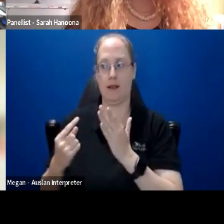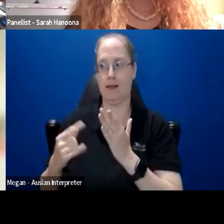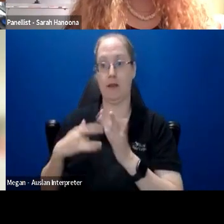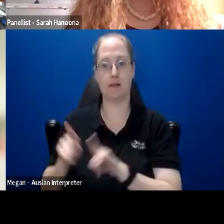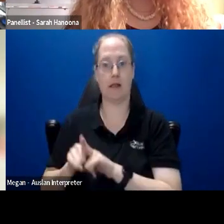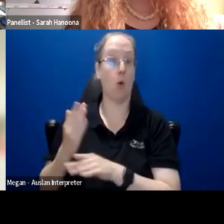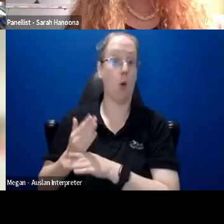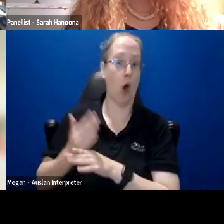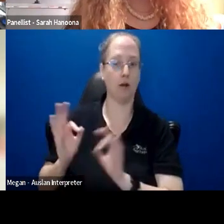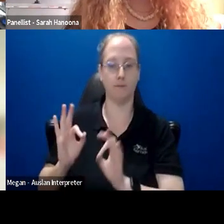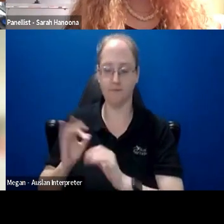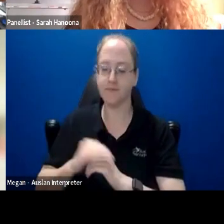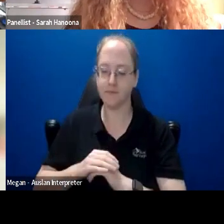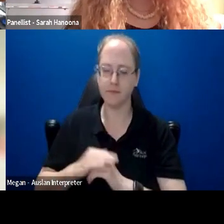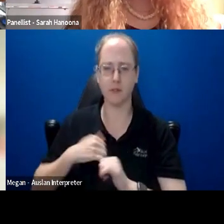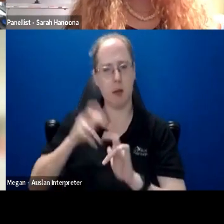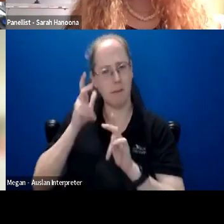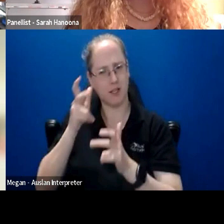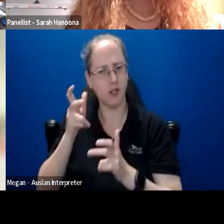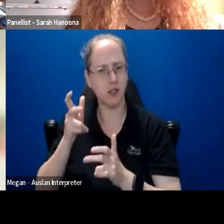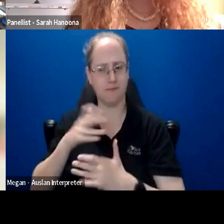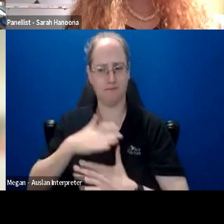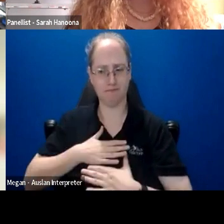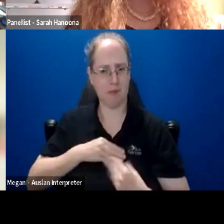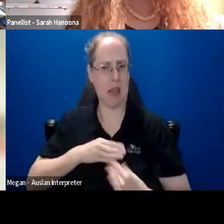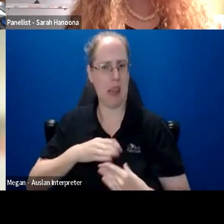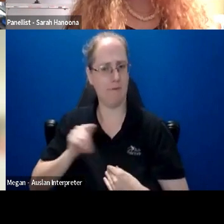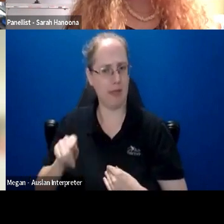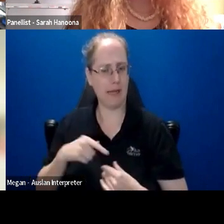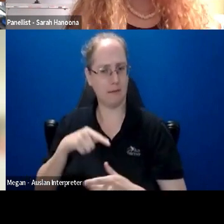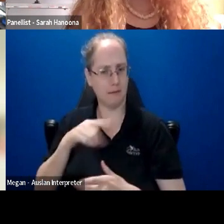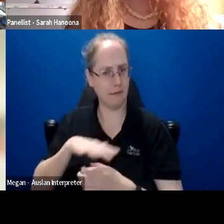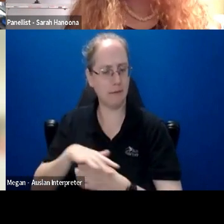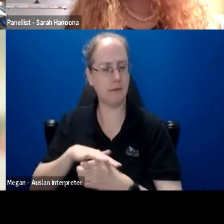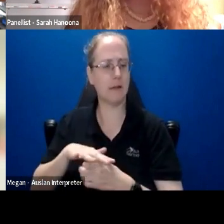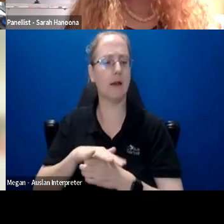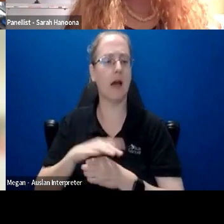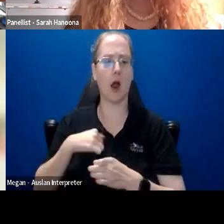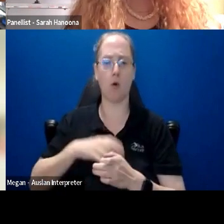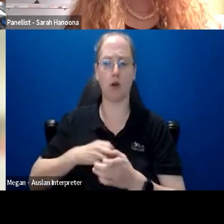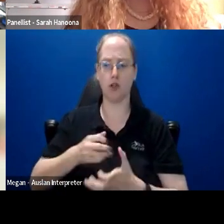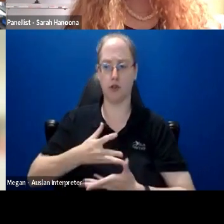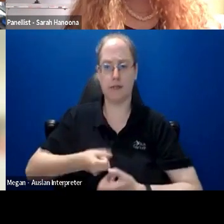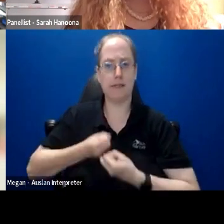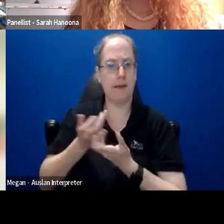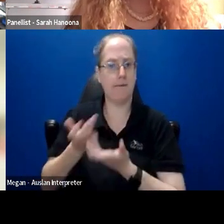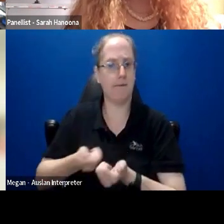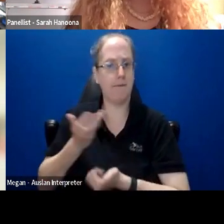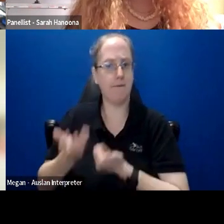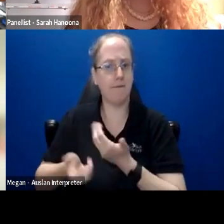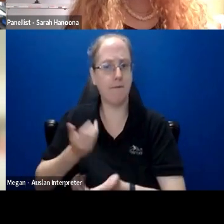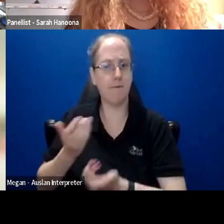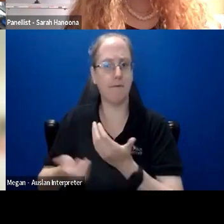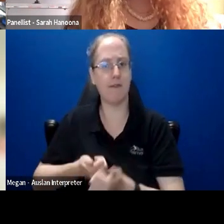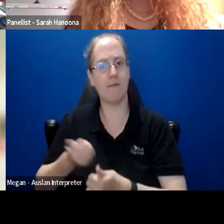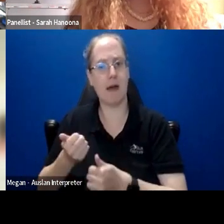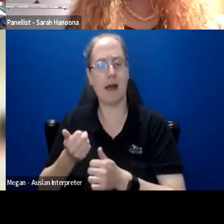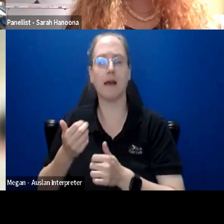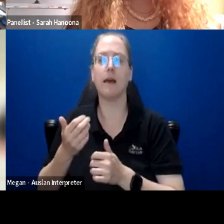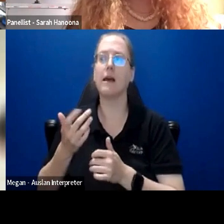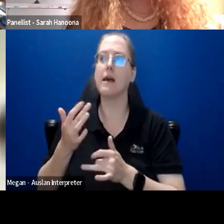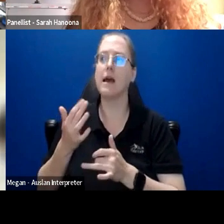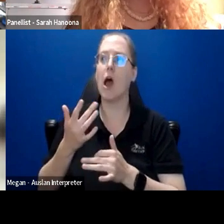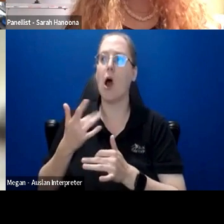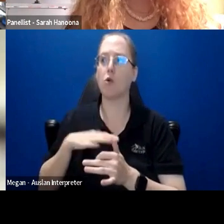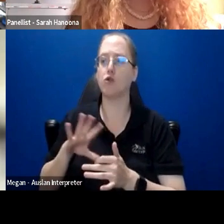my passion that I'm doing it because I love it and because I want to give back and also improve myself